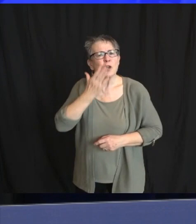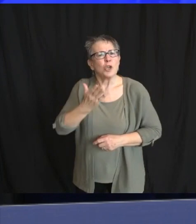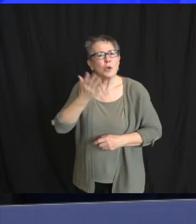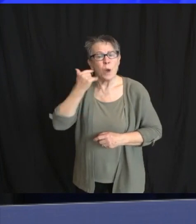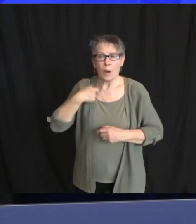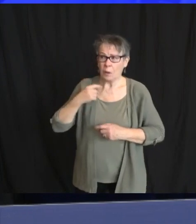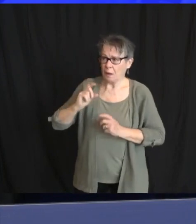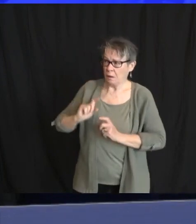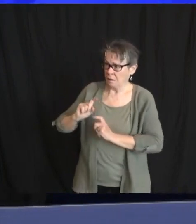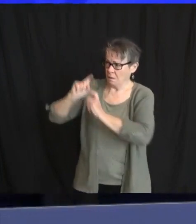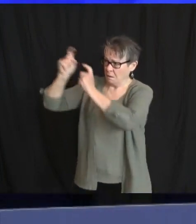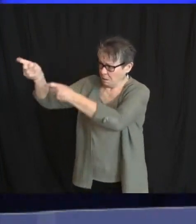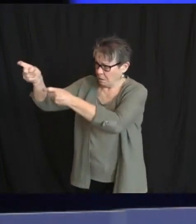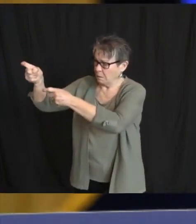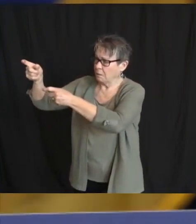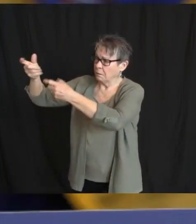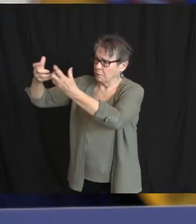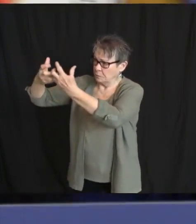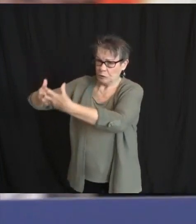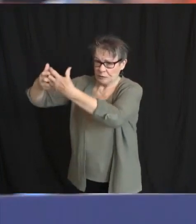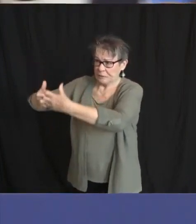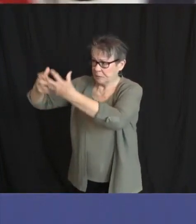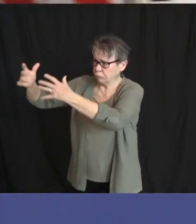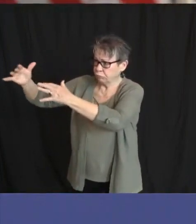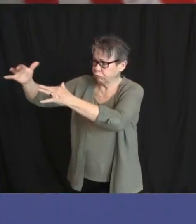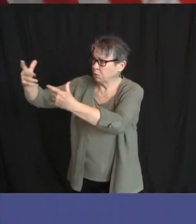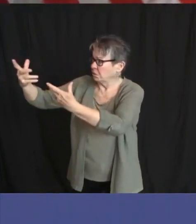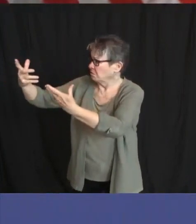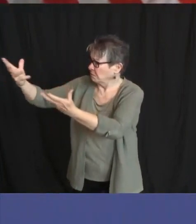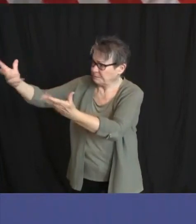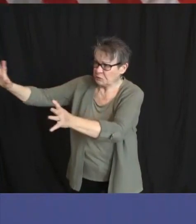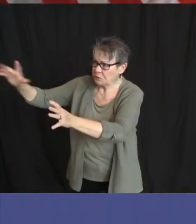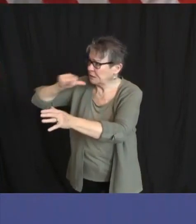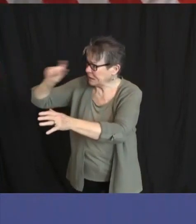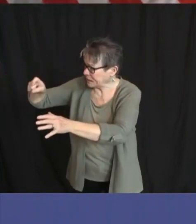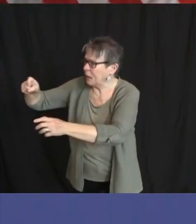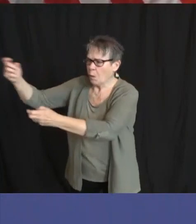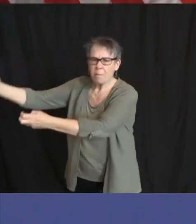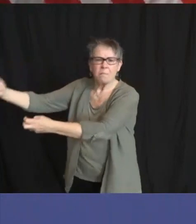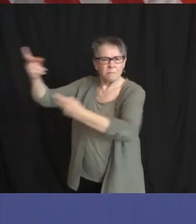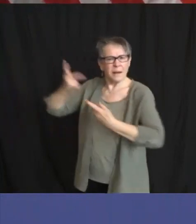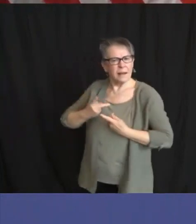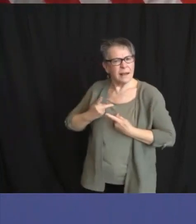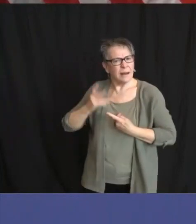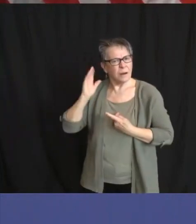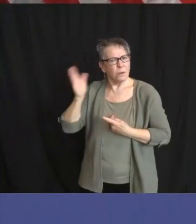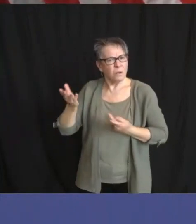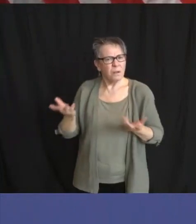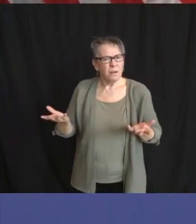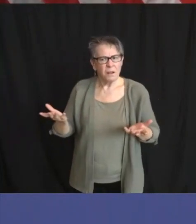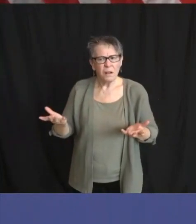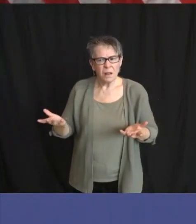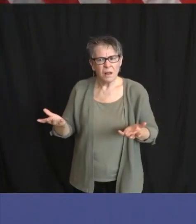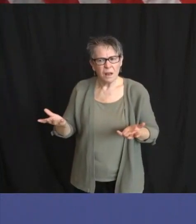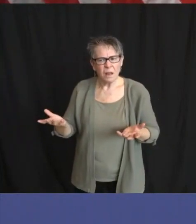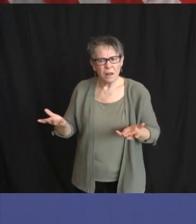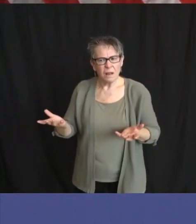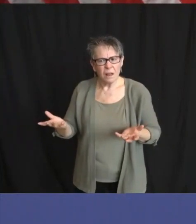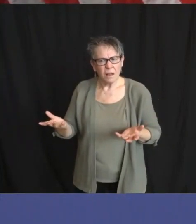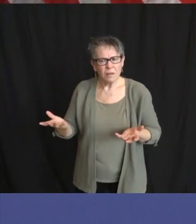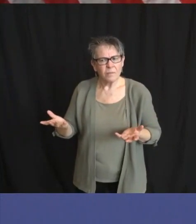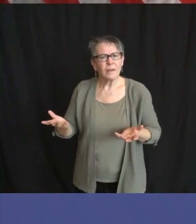and it's close to home for me because I got a lot of family up there, and they're going through a tough stretch. I've also known their governor for 48 years. He and I both